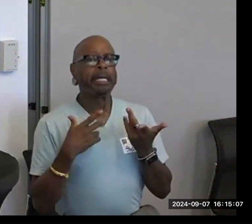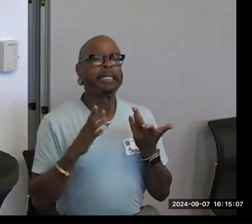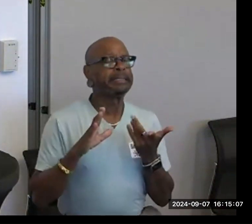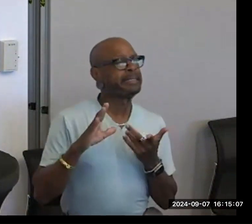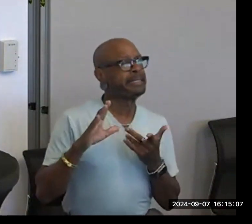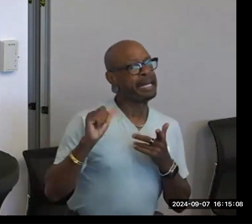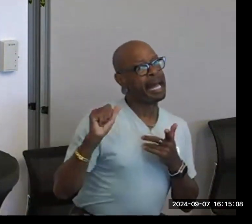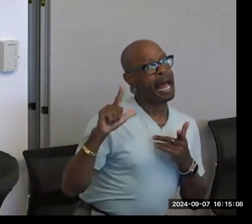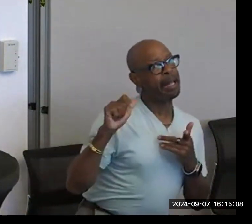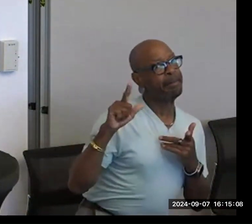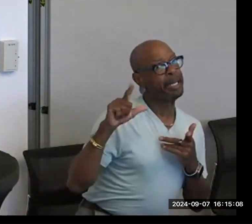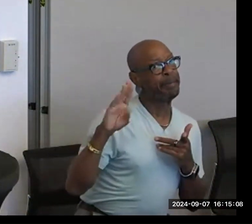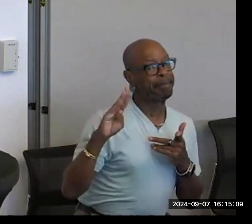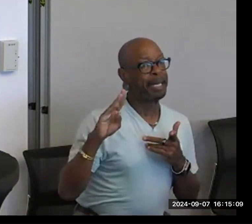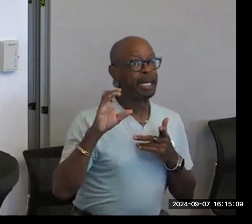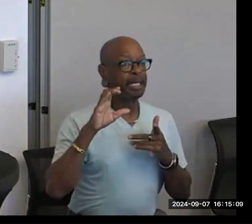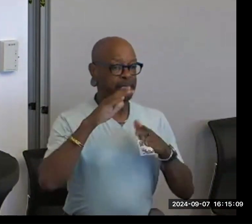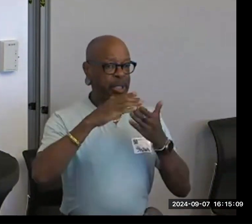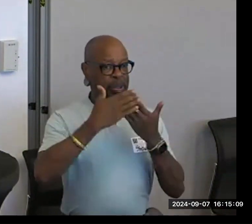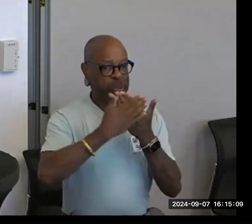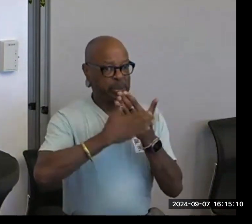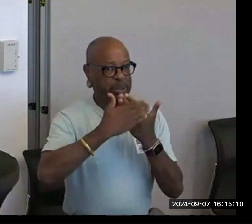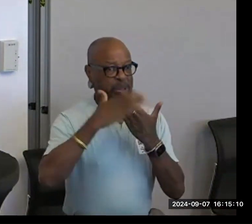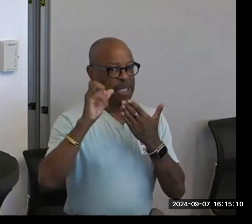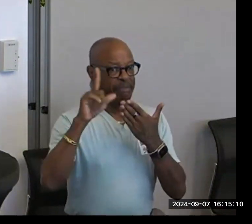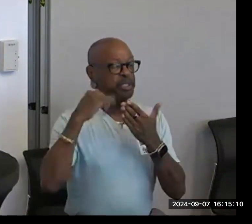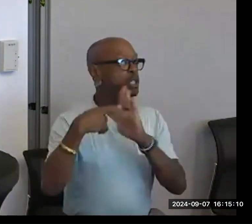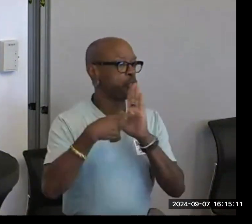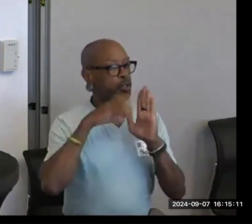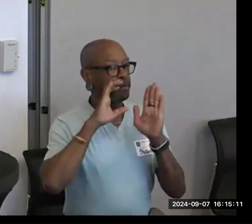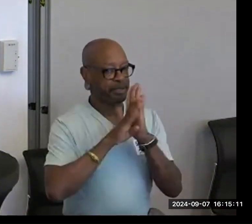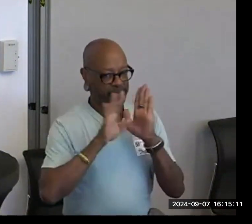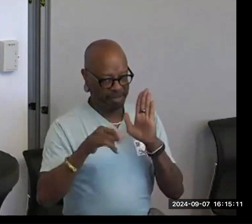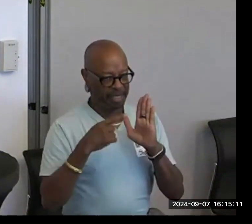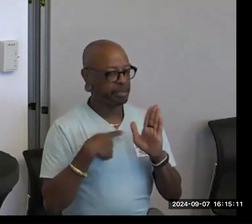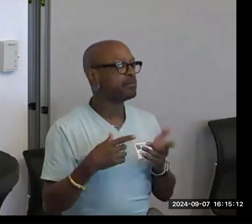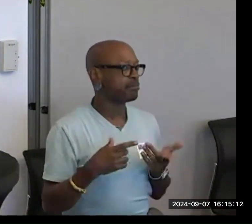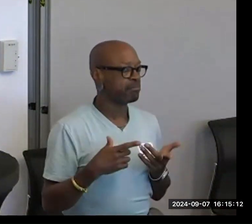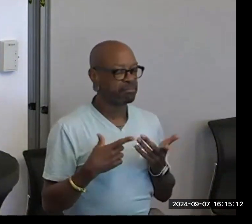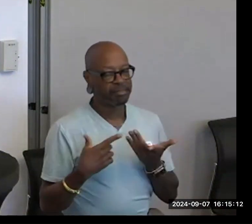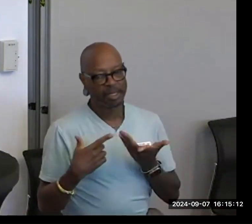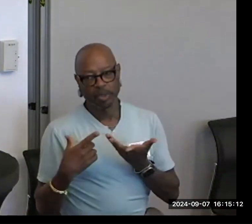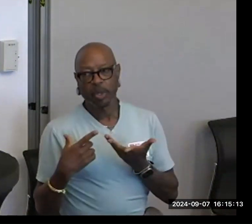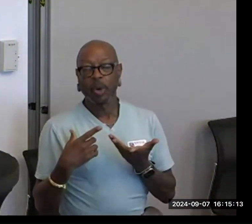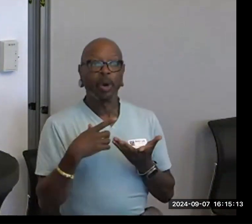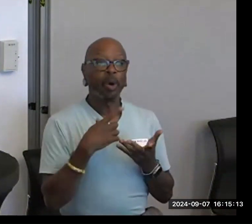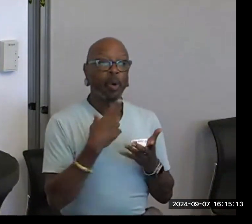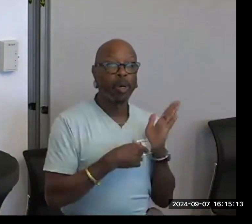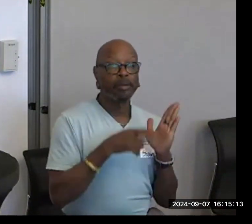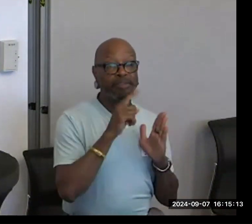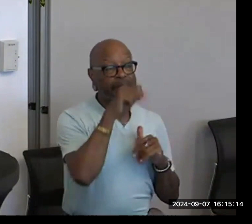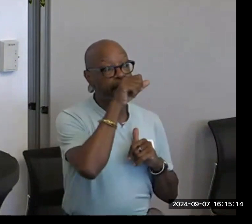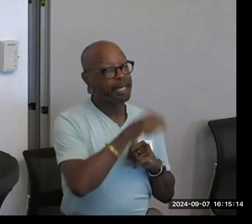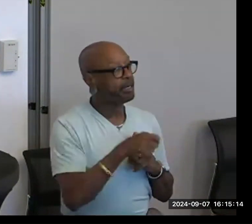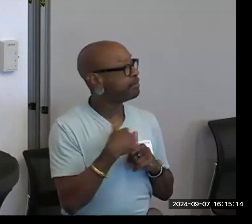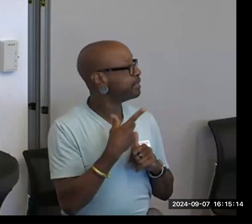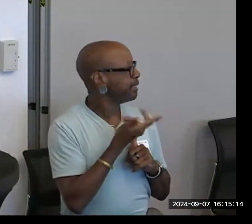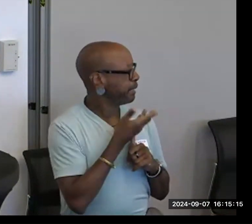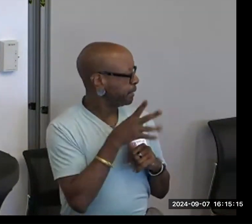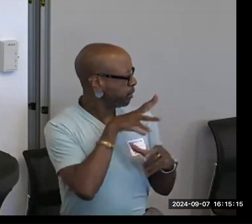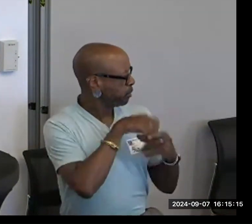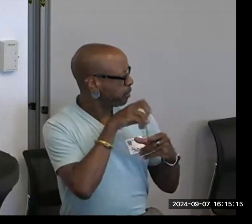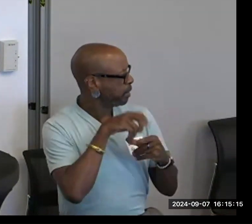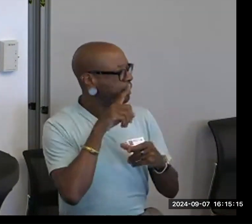covers and showed it images of these things. What I'd really love, and this is, these are the kind of features that are going to be added